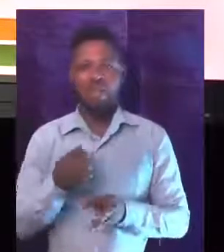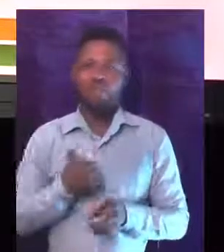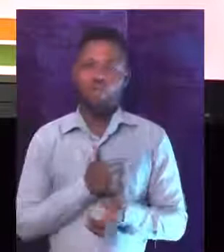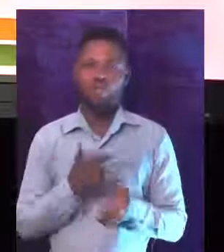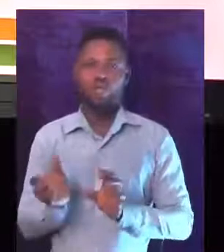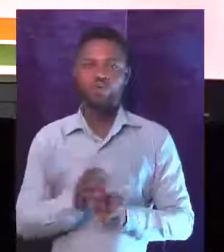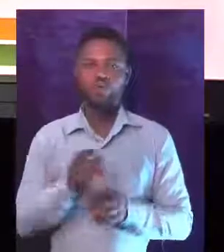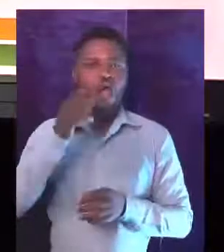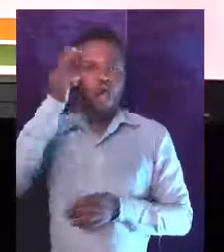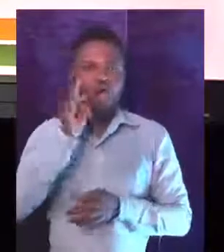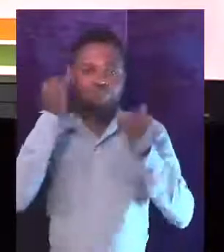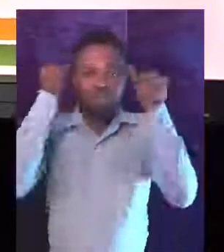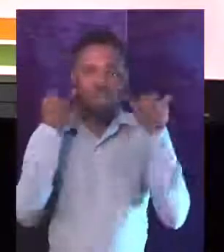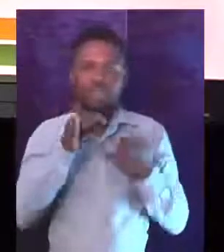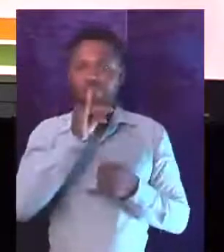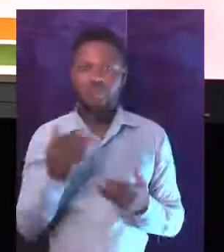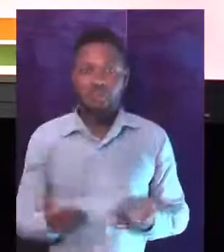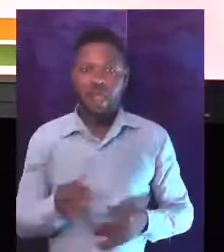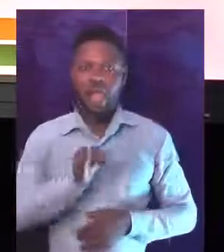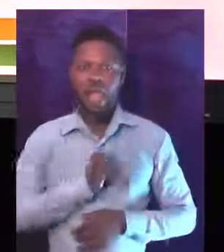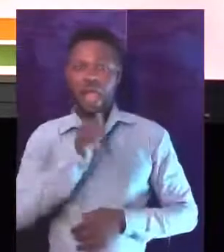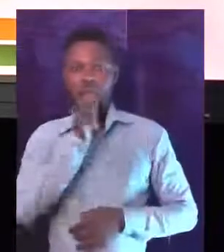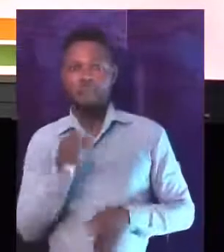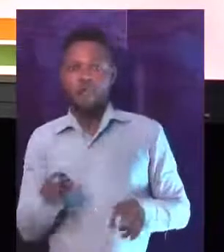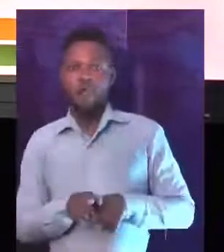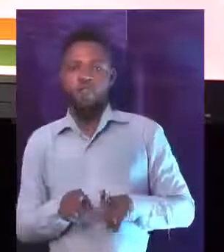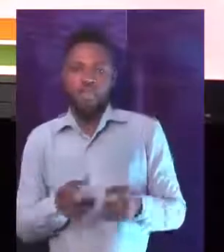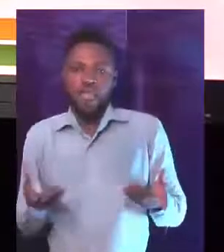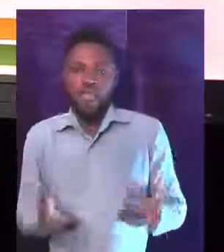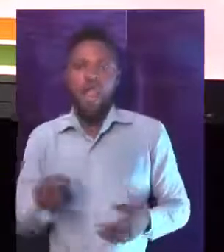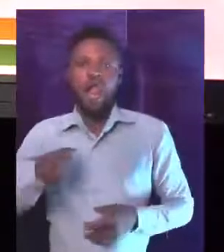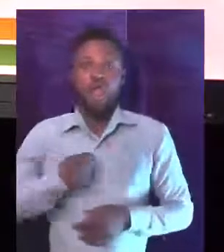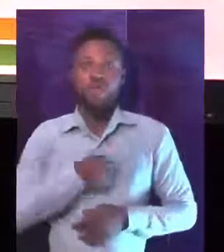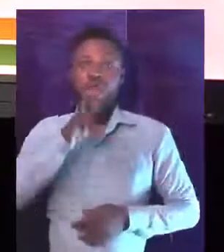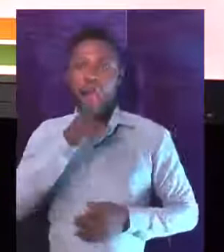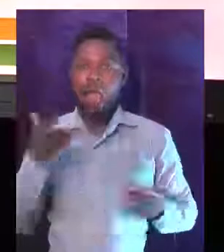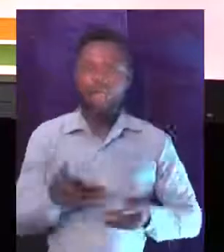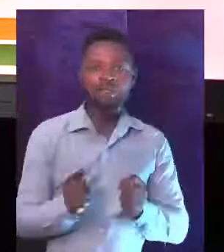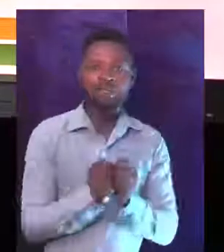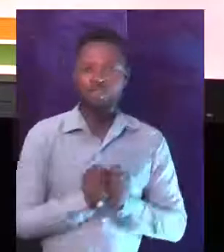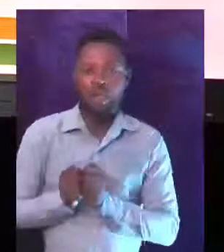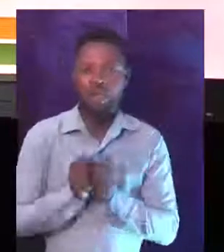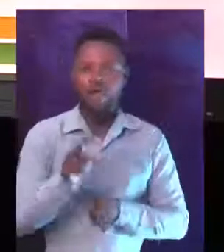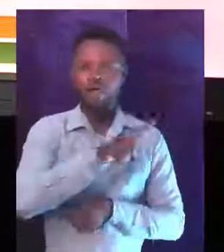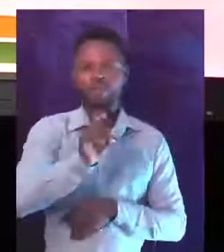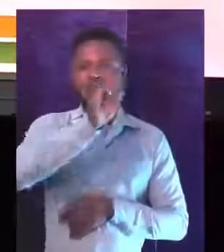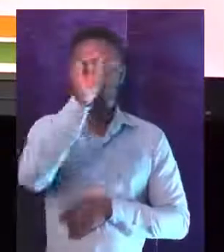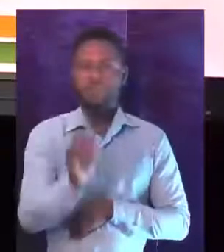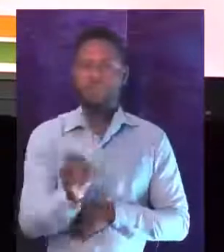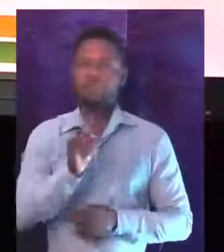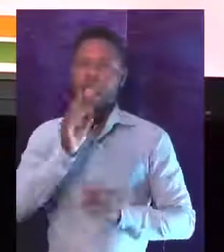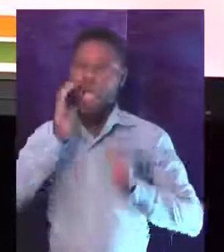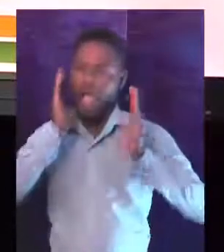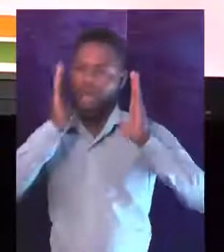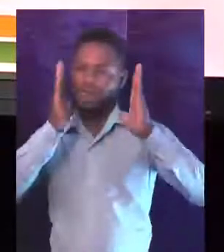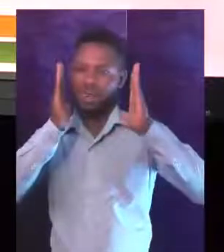do. Uncle Popo is here. I am also here. We are here together.